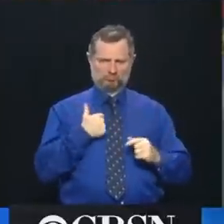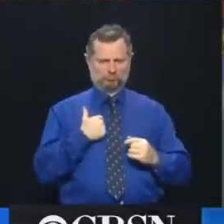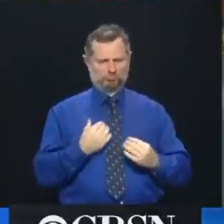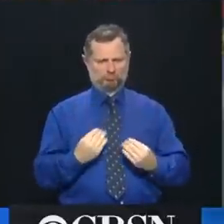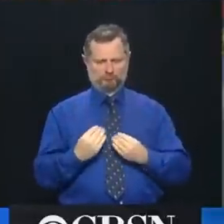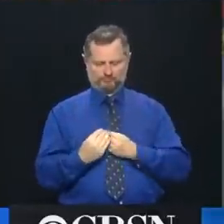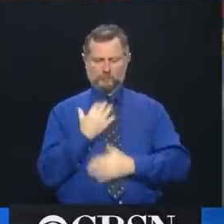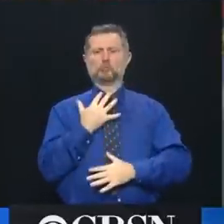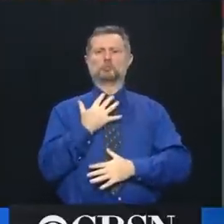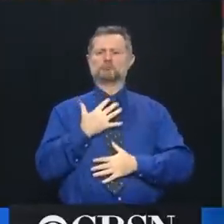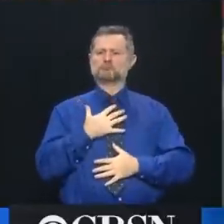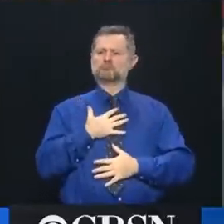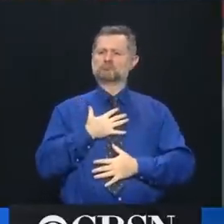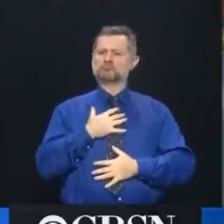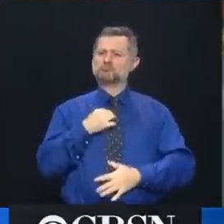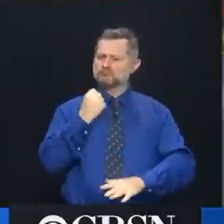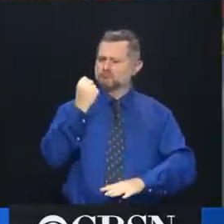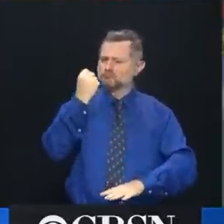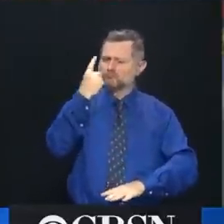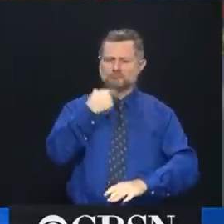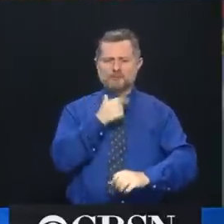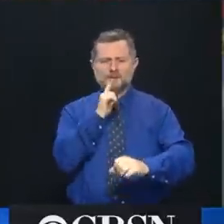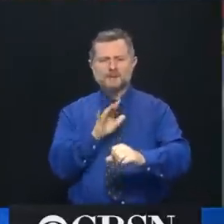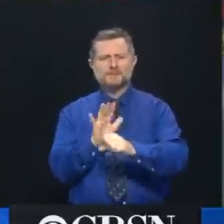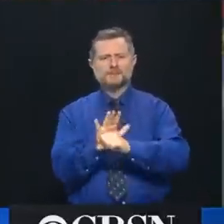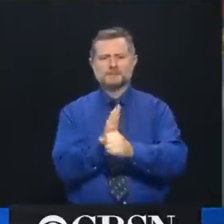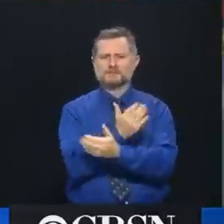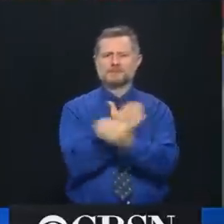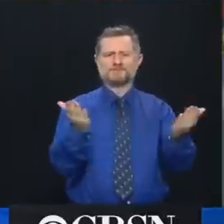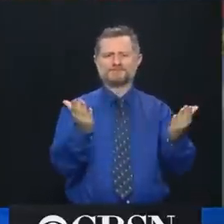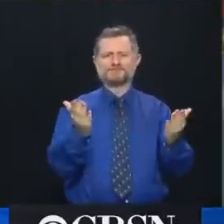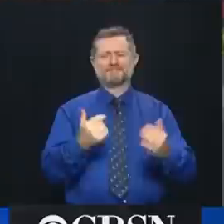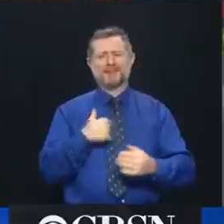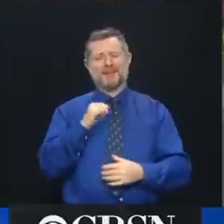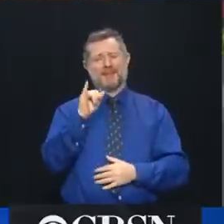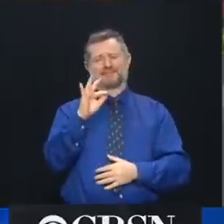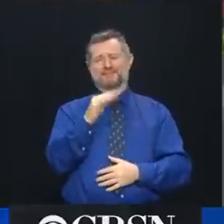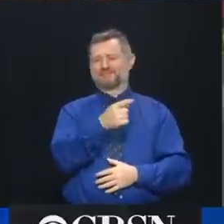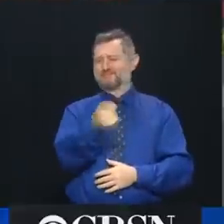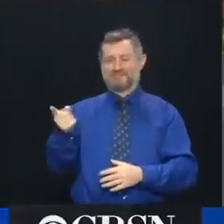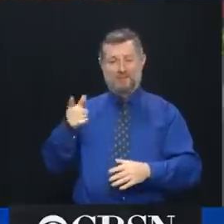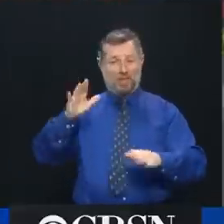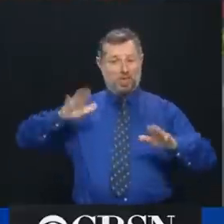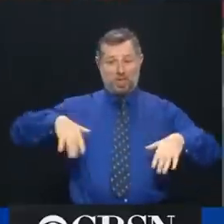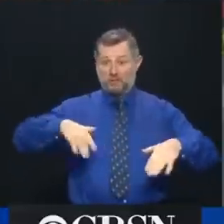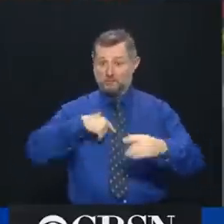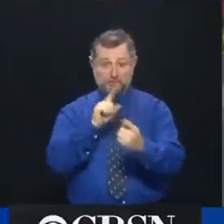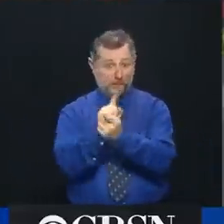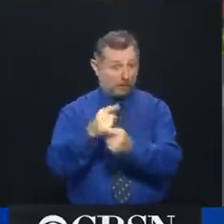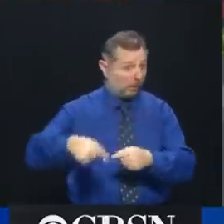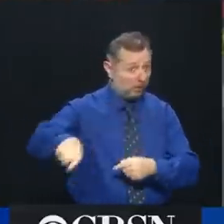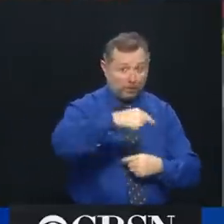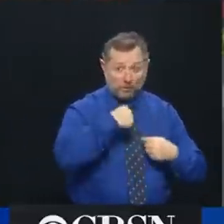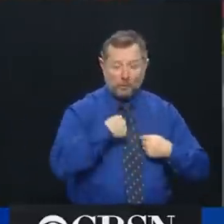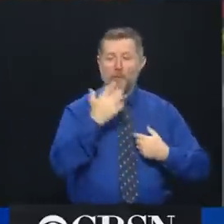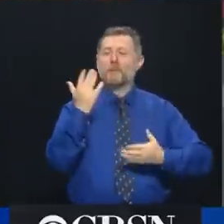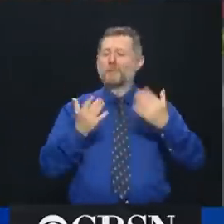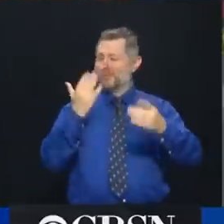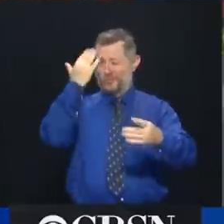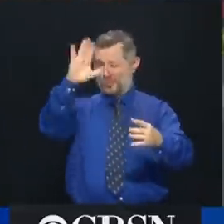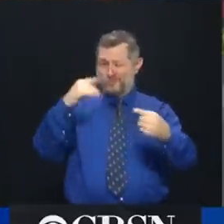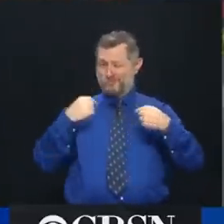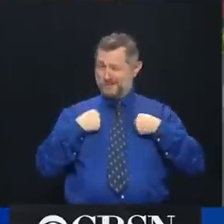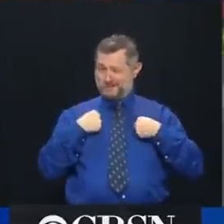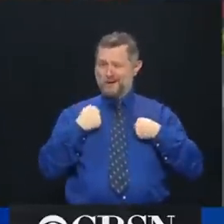you and to those new yorkers who've yet to meet me i say this you may not know me but